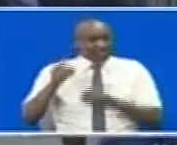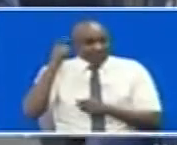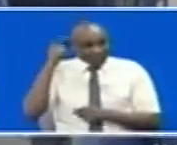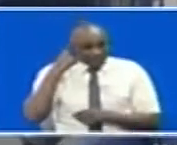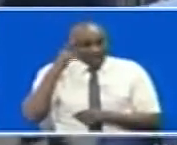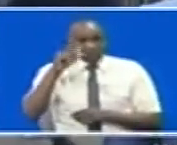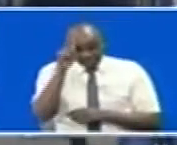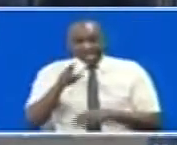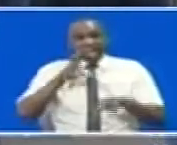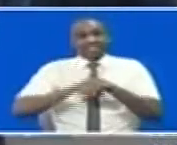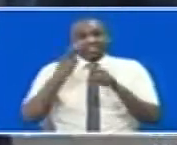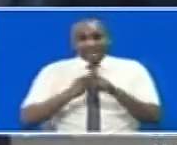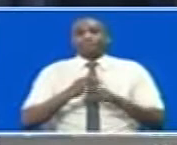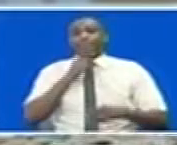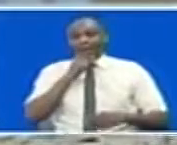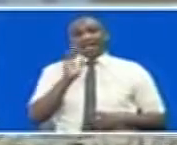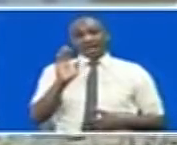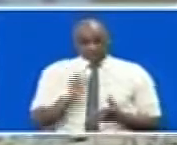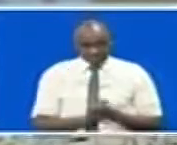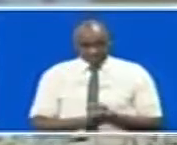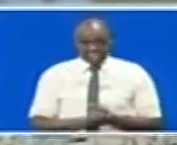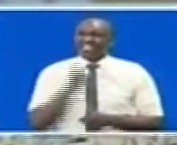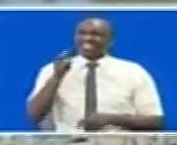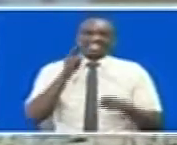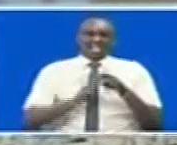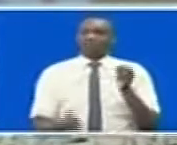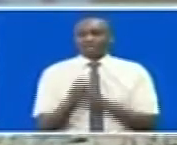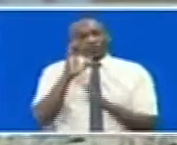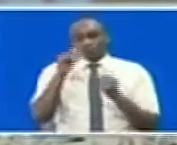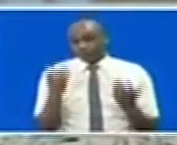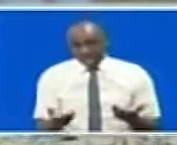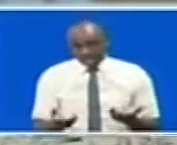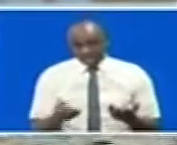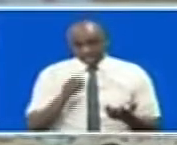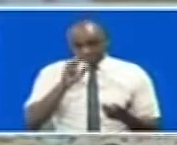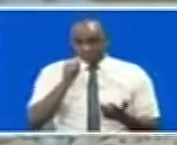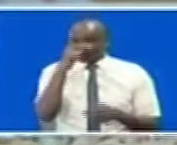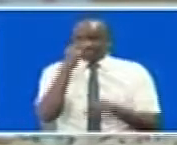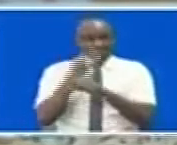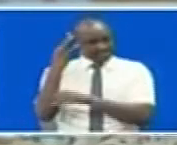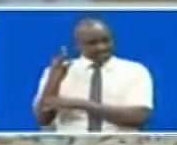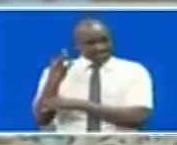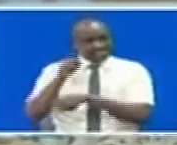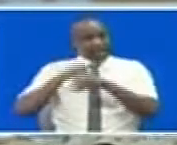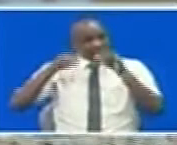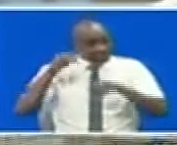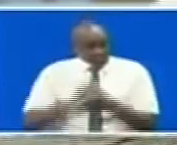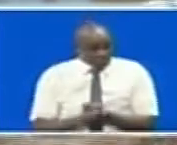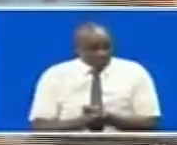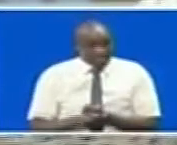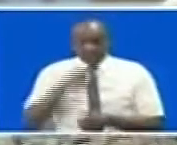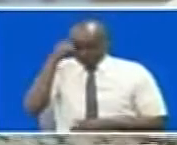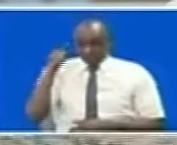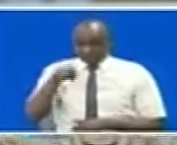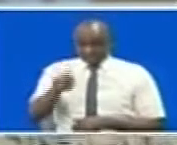thus acquiring the name Baba Yao. This is a name that came up in run-up to 2013 elections because there